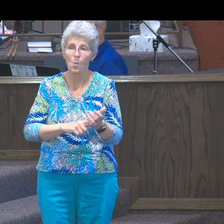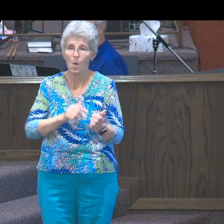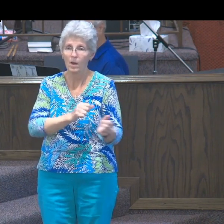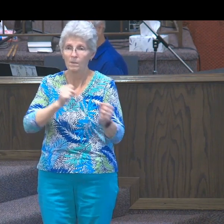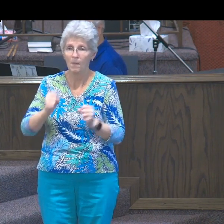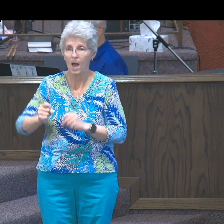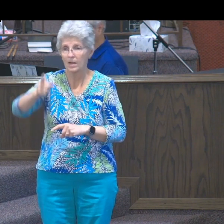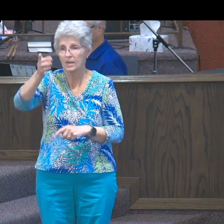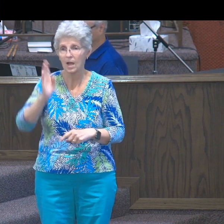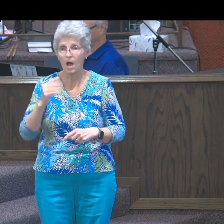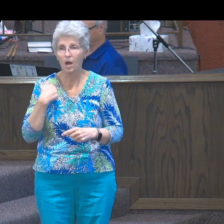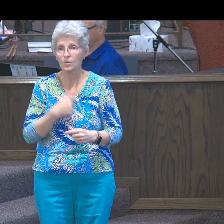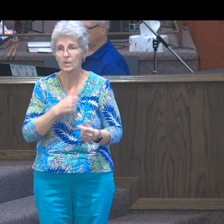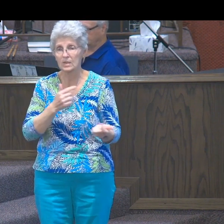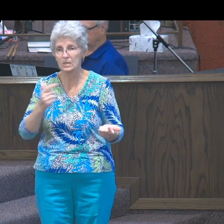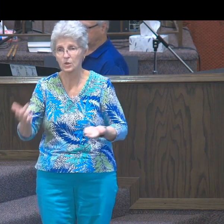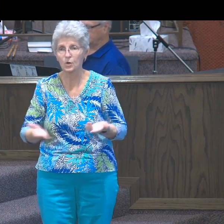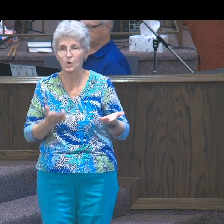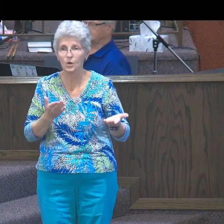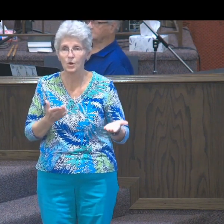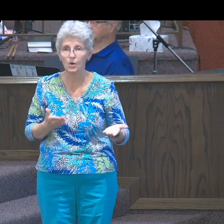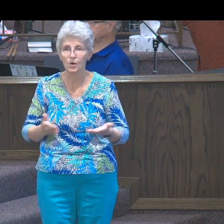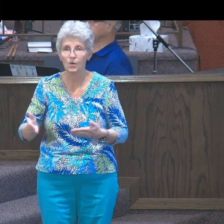serve. What a mighty God we